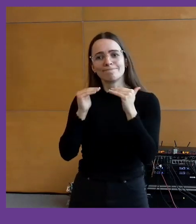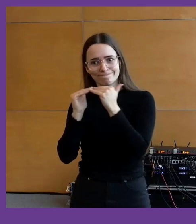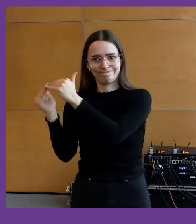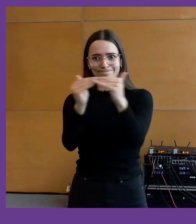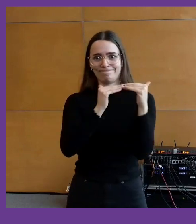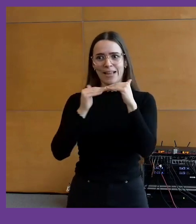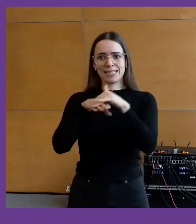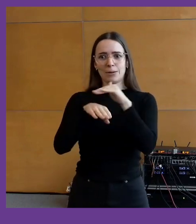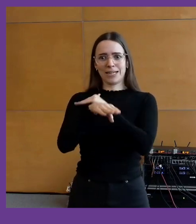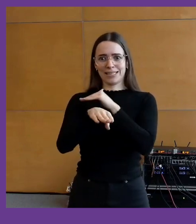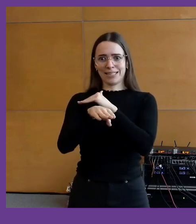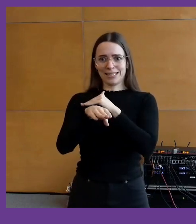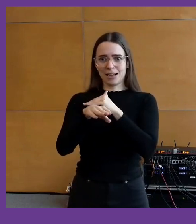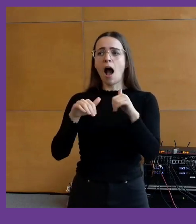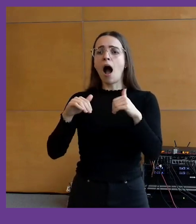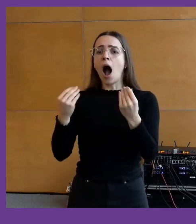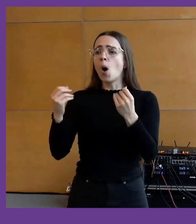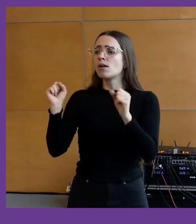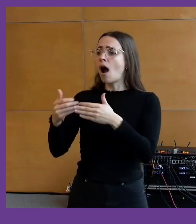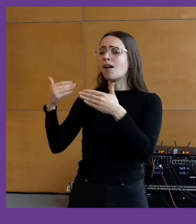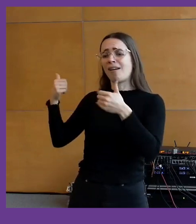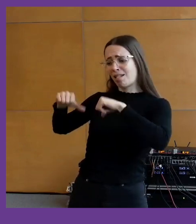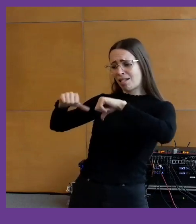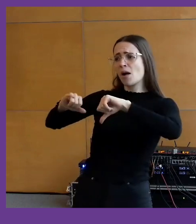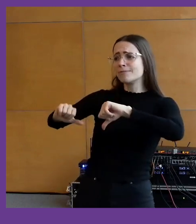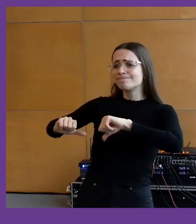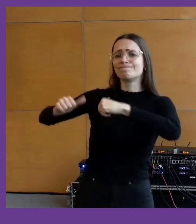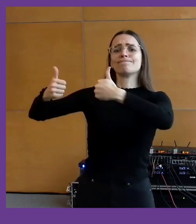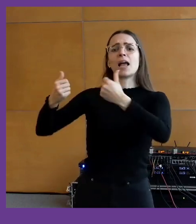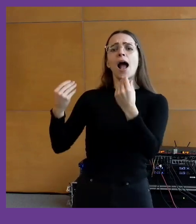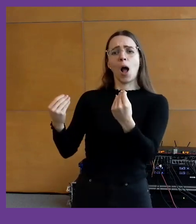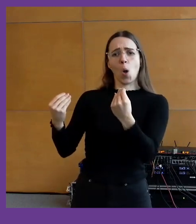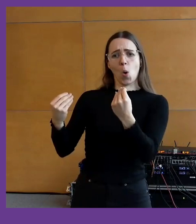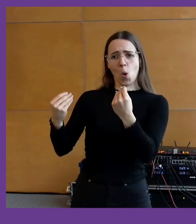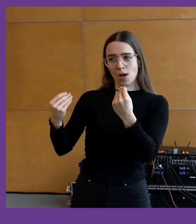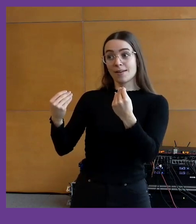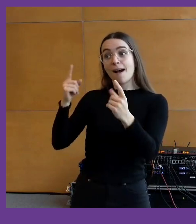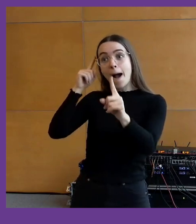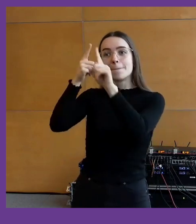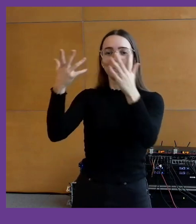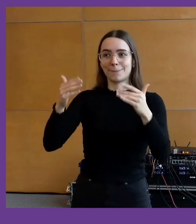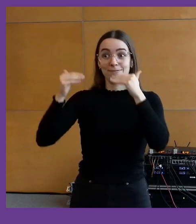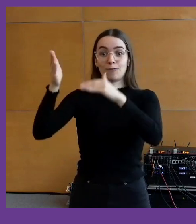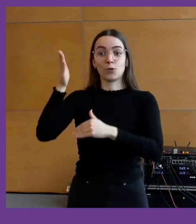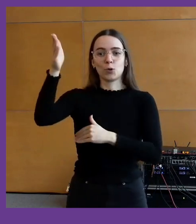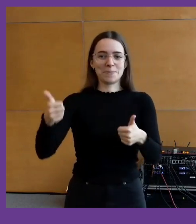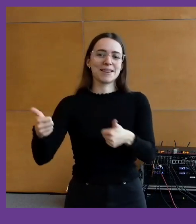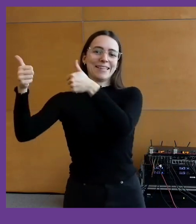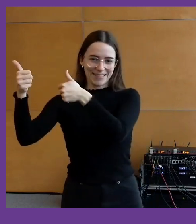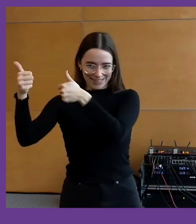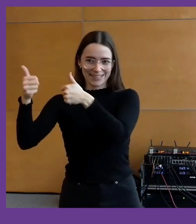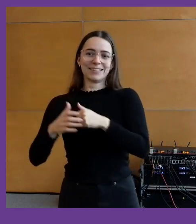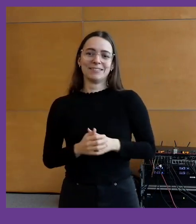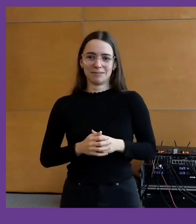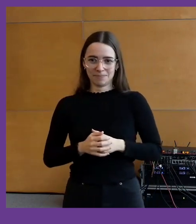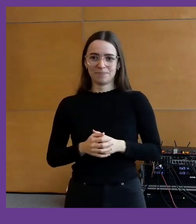important publication in which also Italy collaborated, because in 2023 we had a huge conference in San Marino on